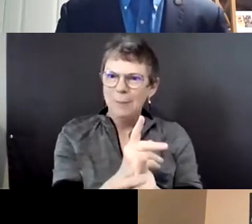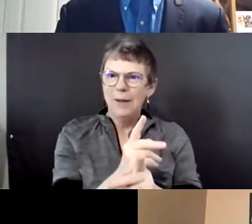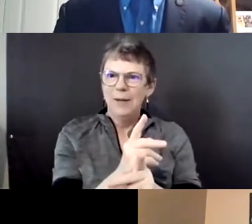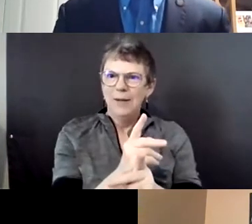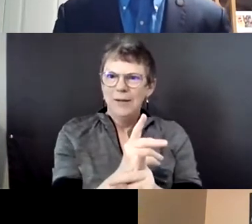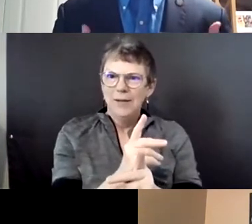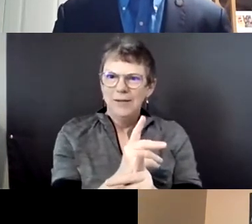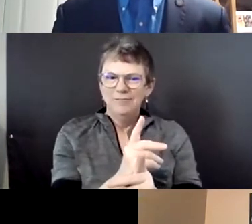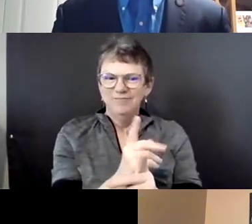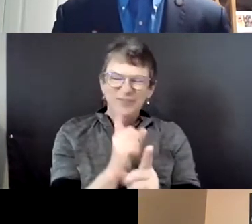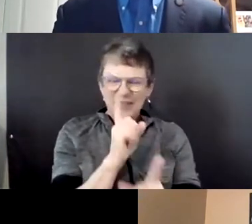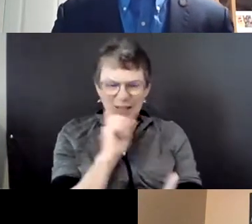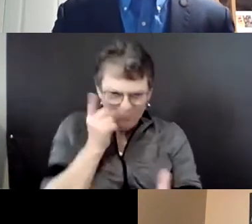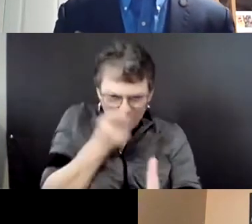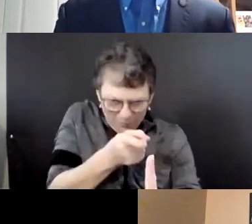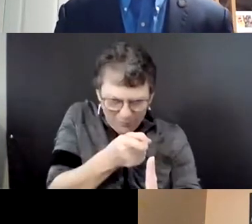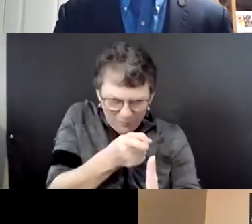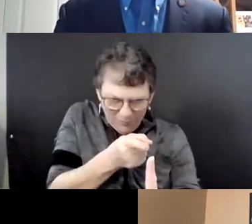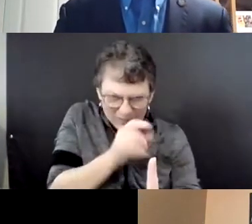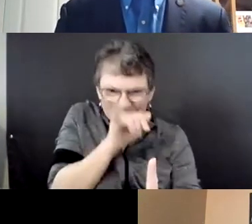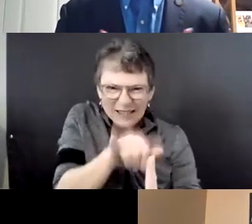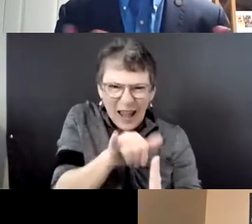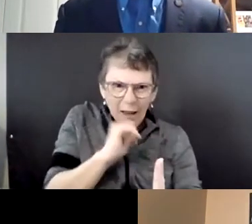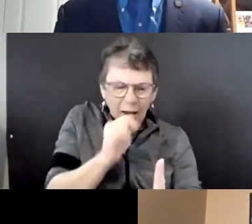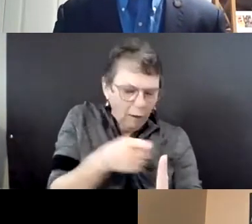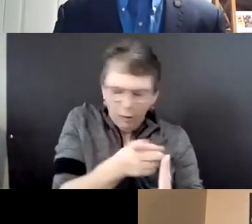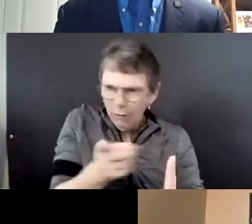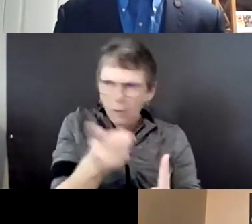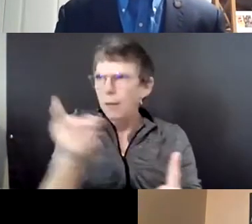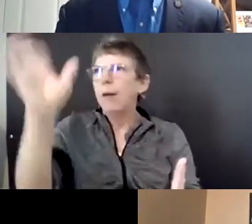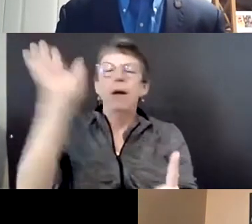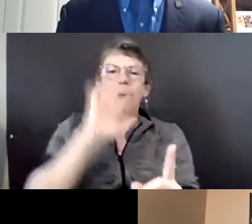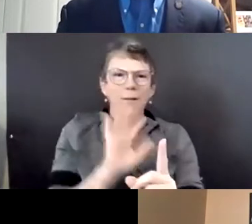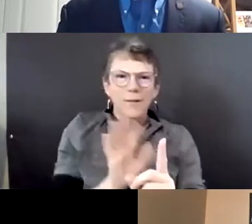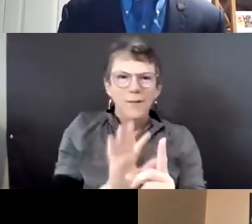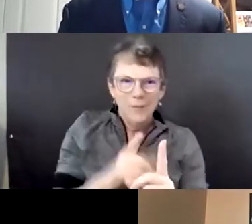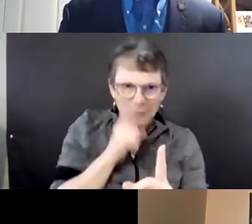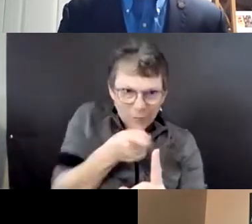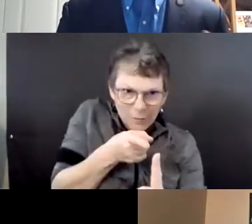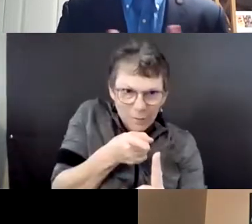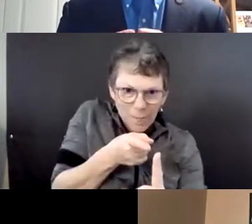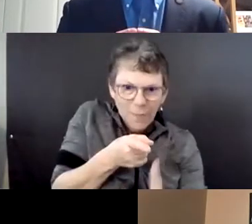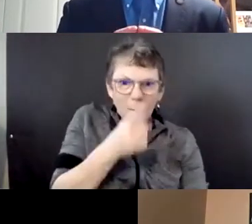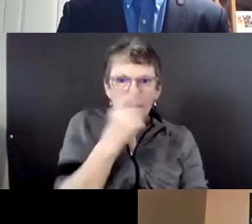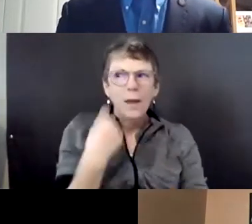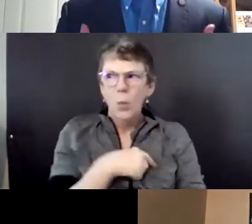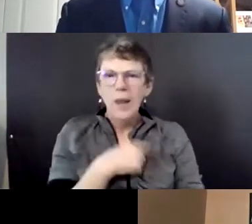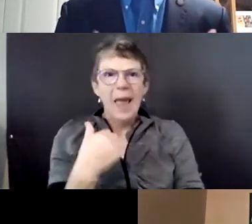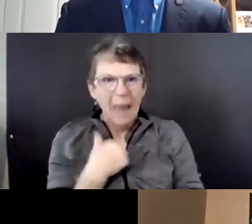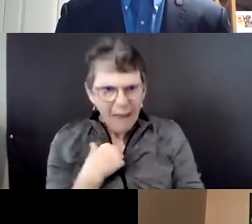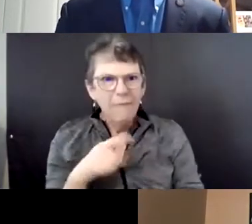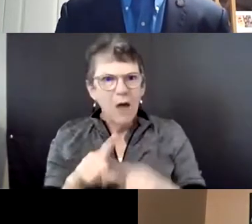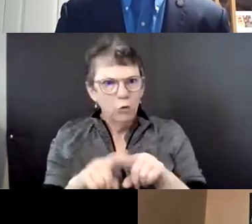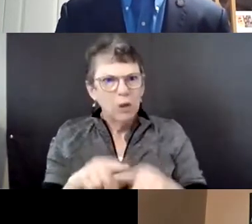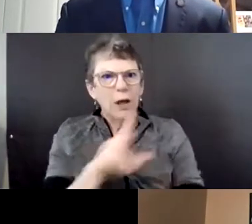And to me, it's that we have a safe, effective, and widely available vaccine. And that folks